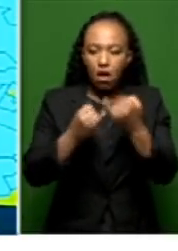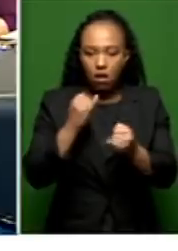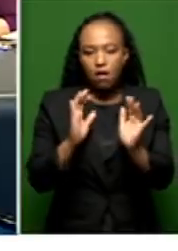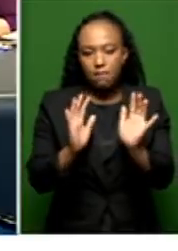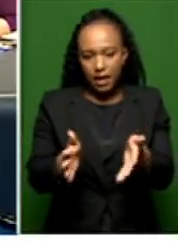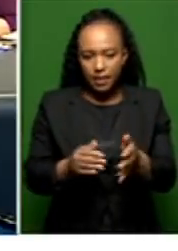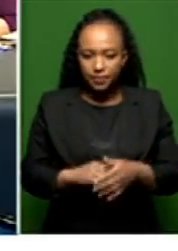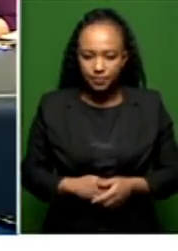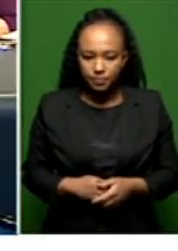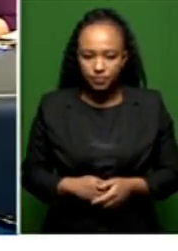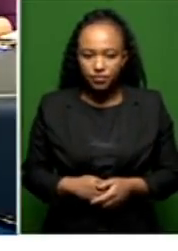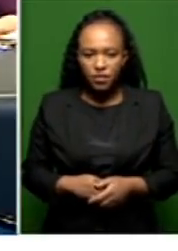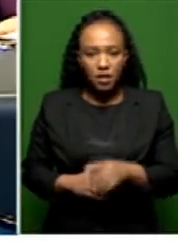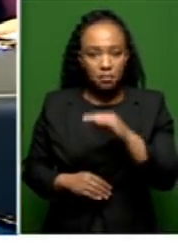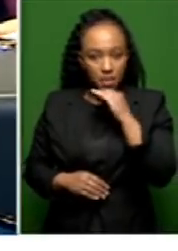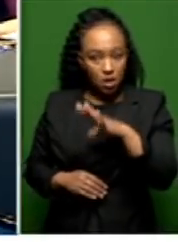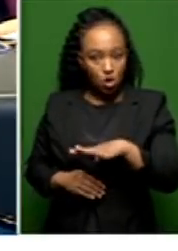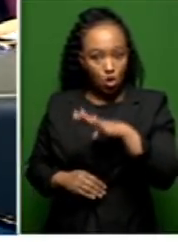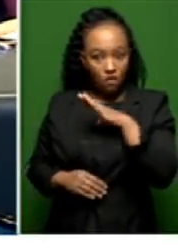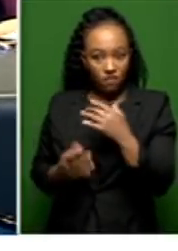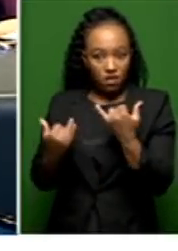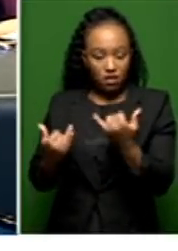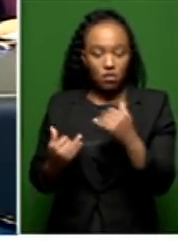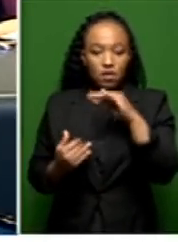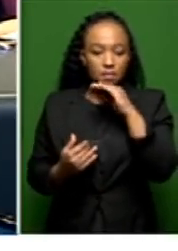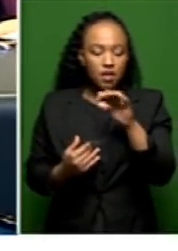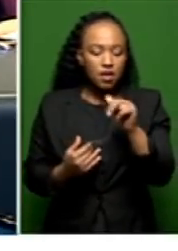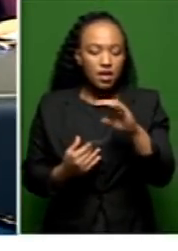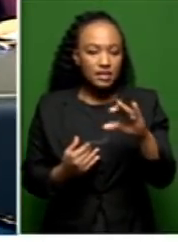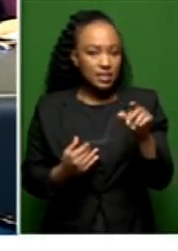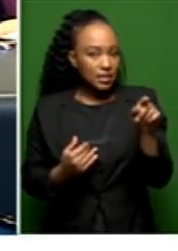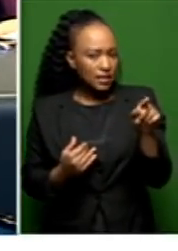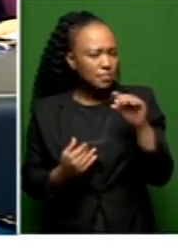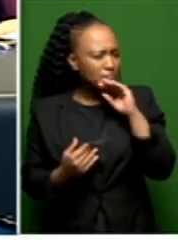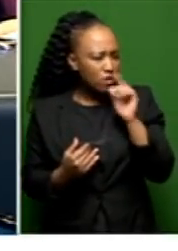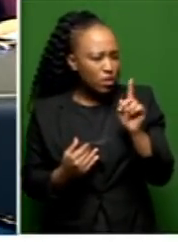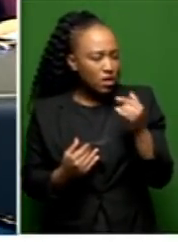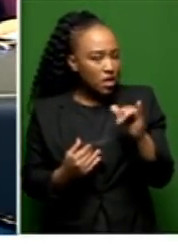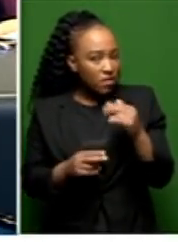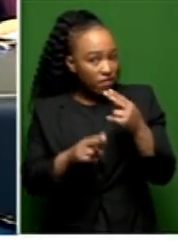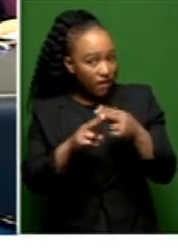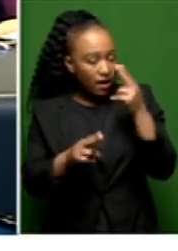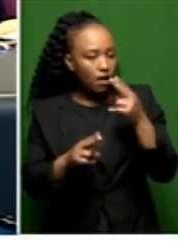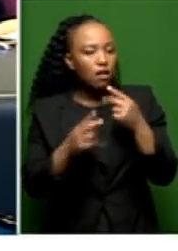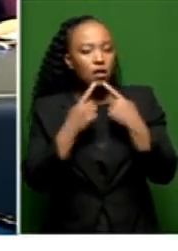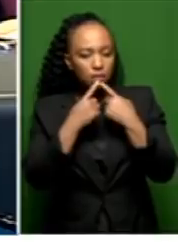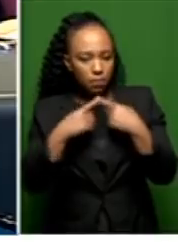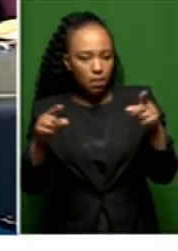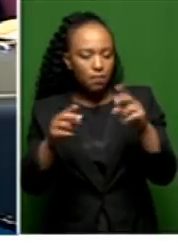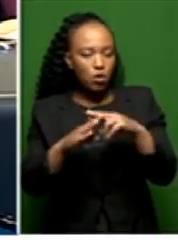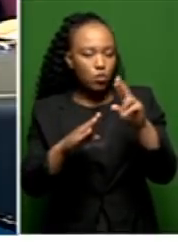very confident right now. What does that mean for the ANC if we hold you to it at the finishing